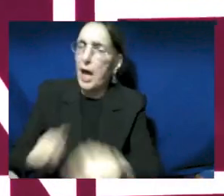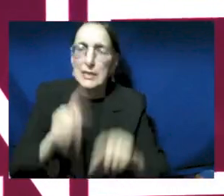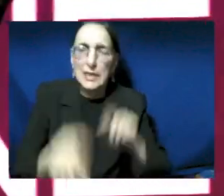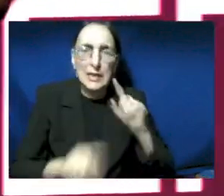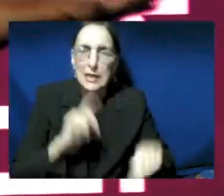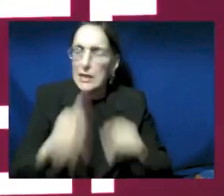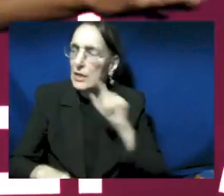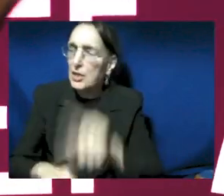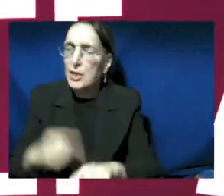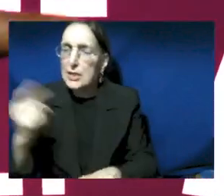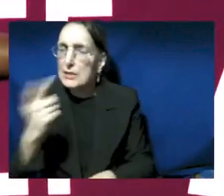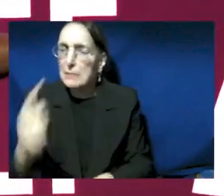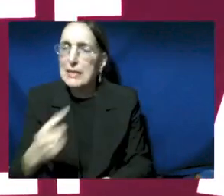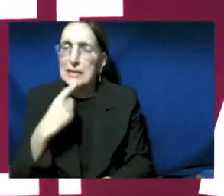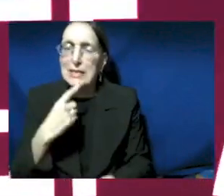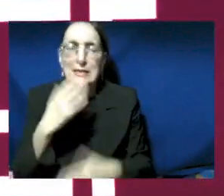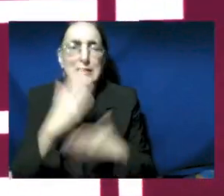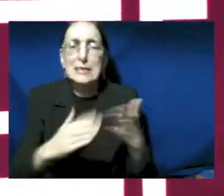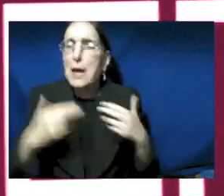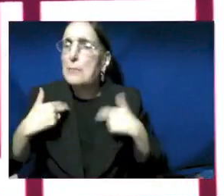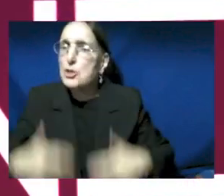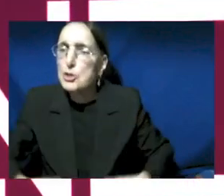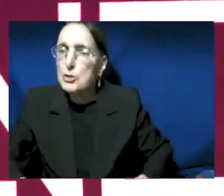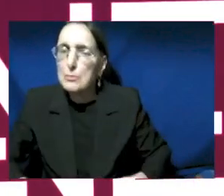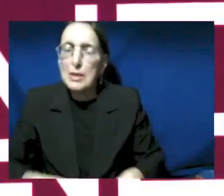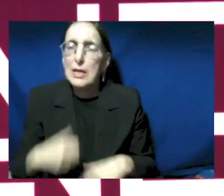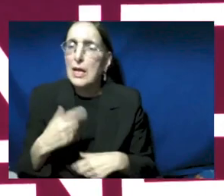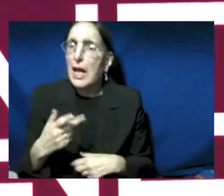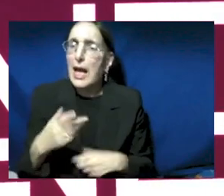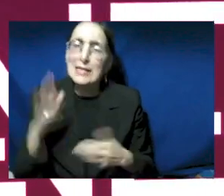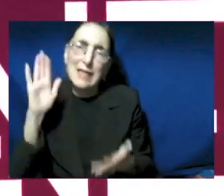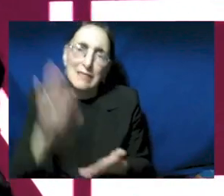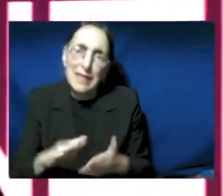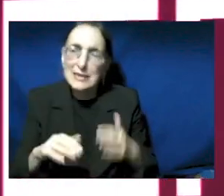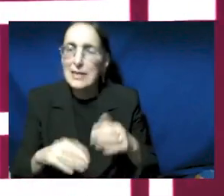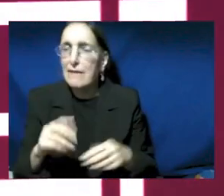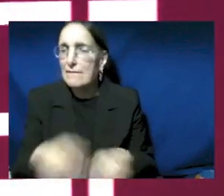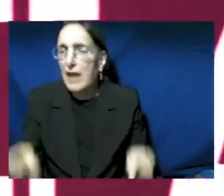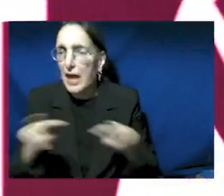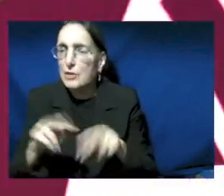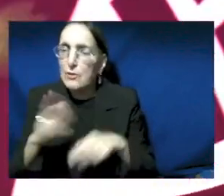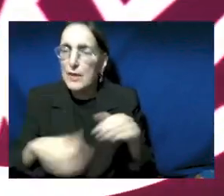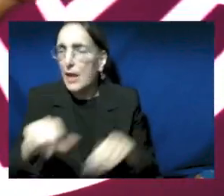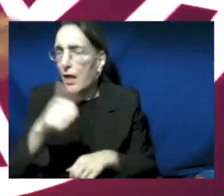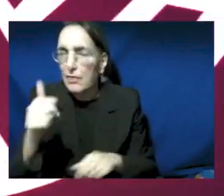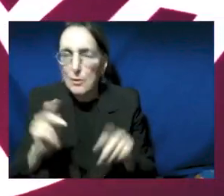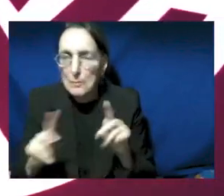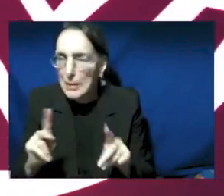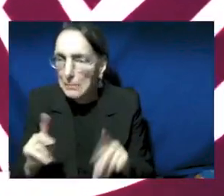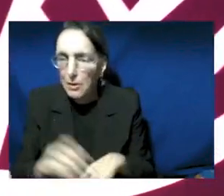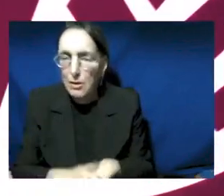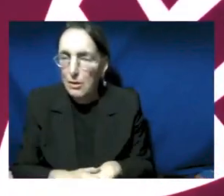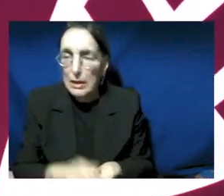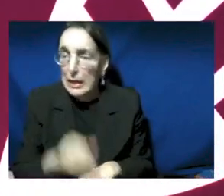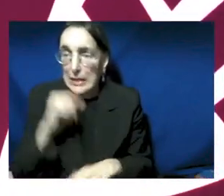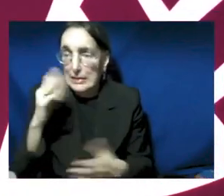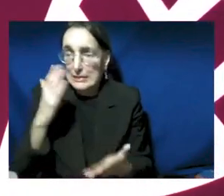that says some human beings have less value than others. And it doesn't stop